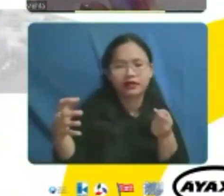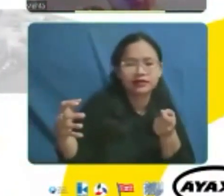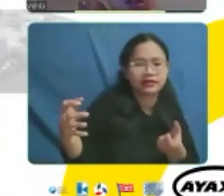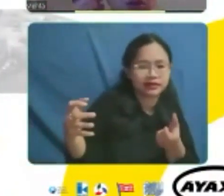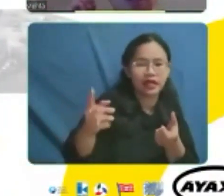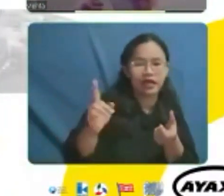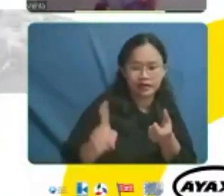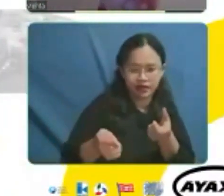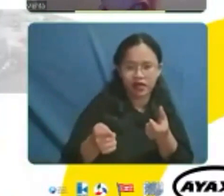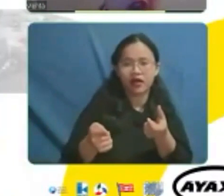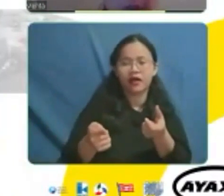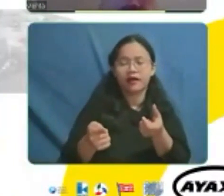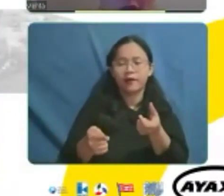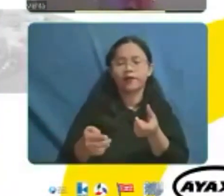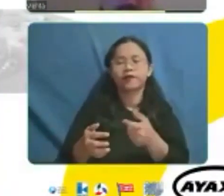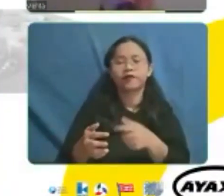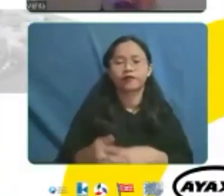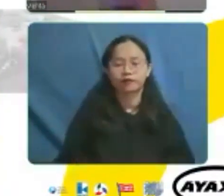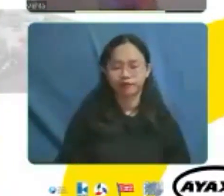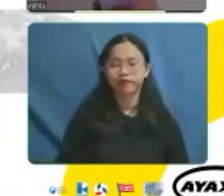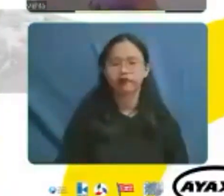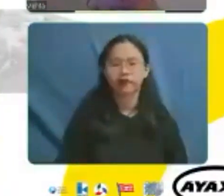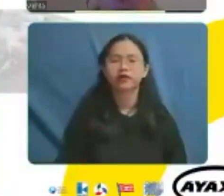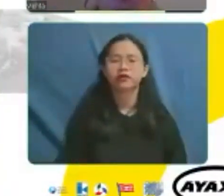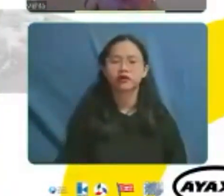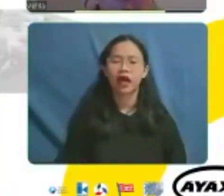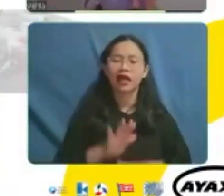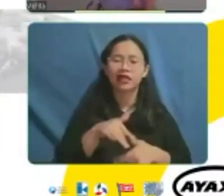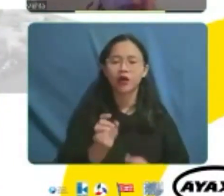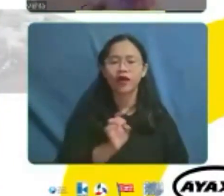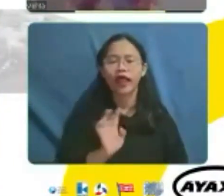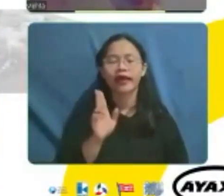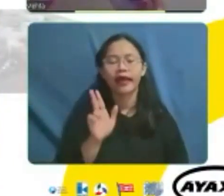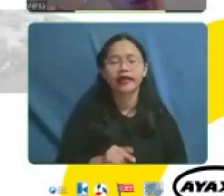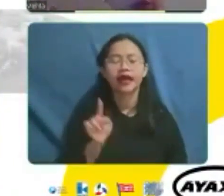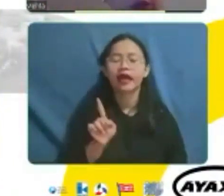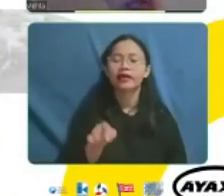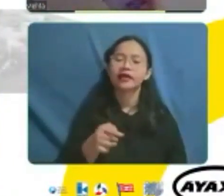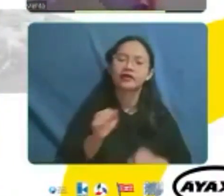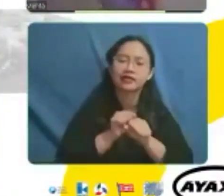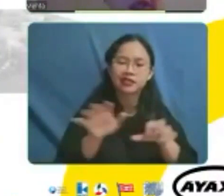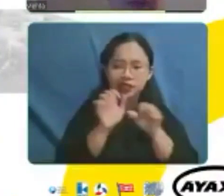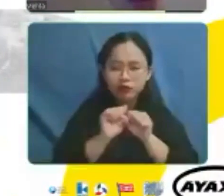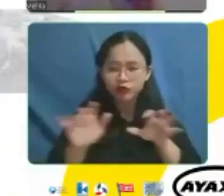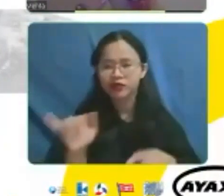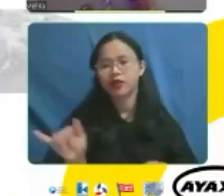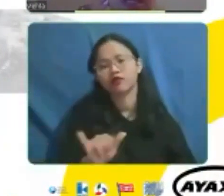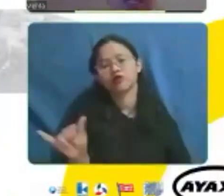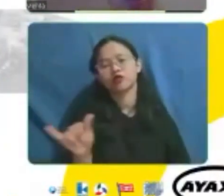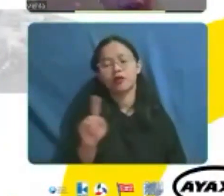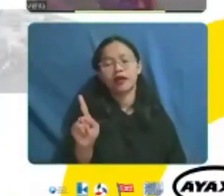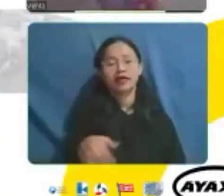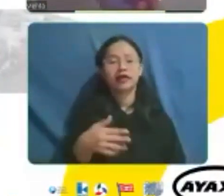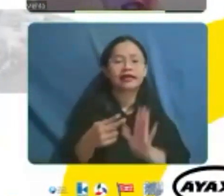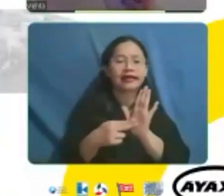and also the age distribution of the population. But even if we look at local levels, we see